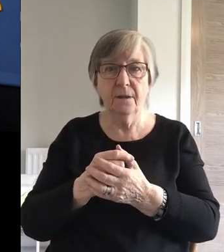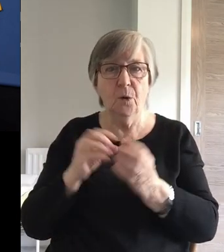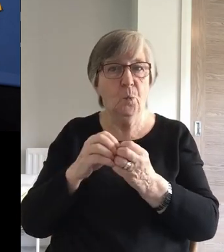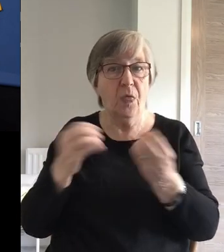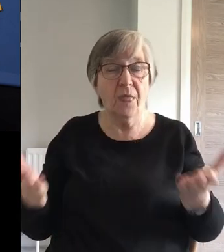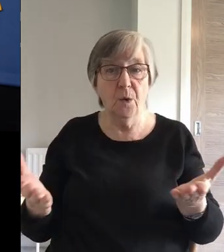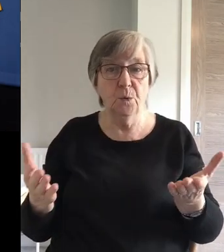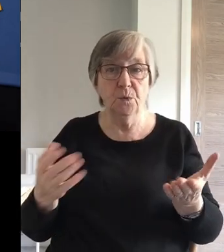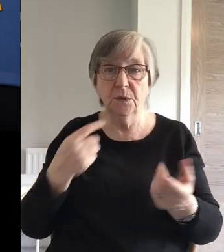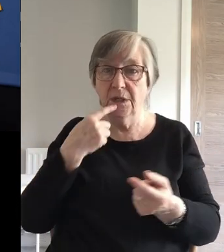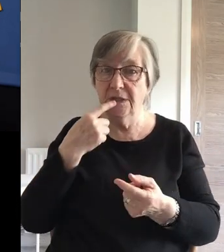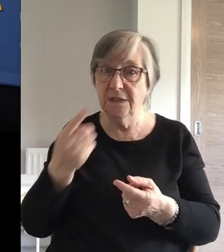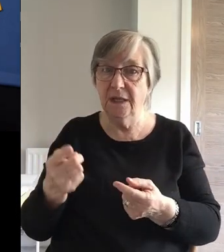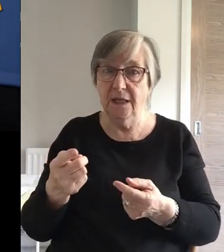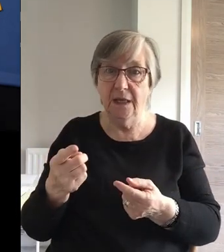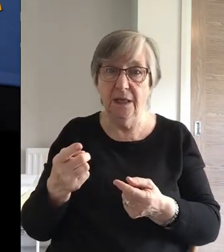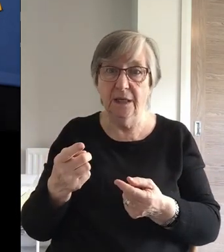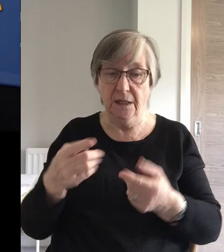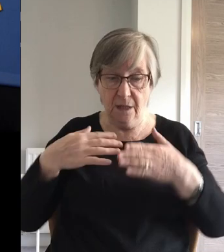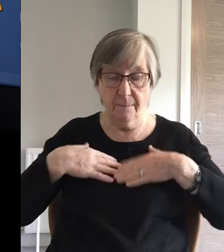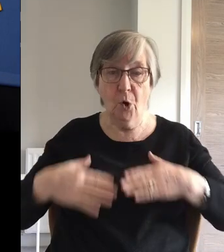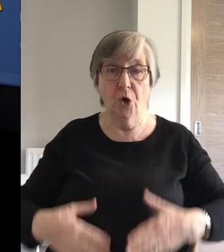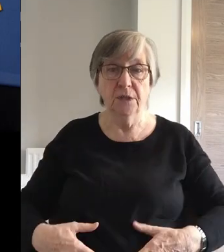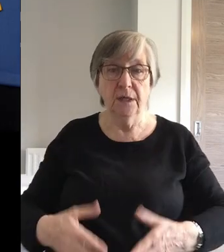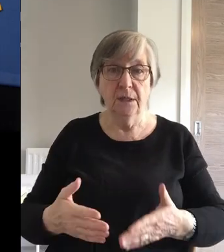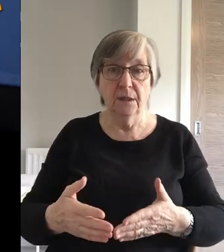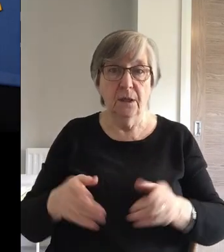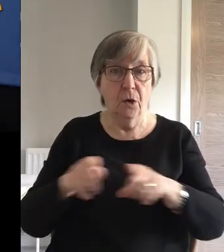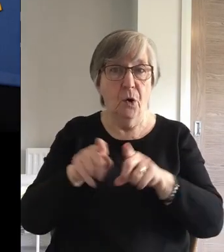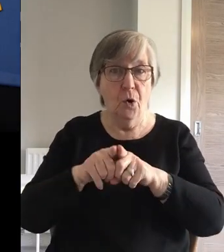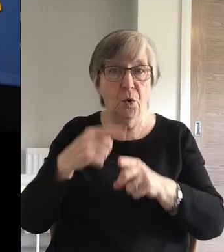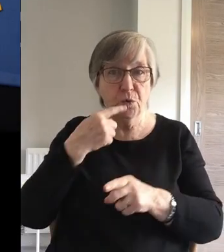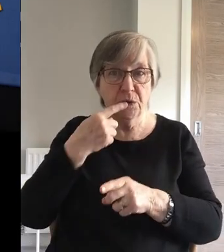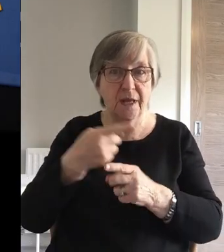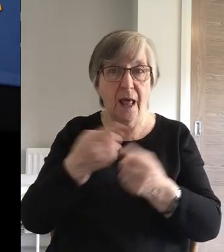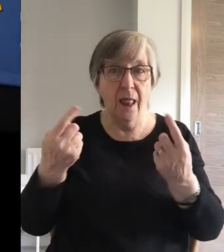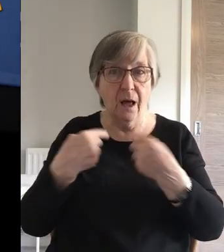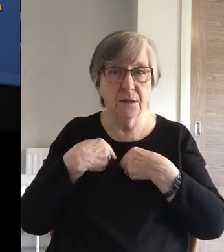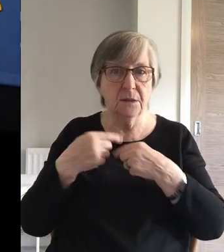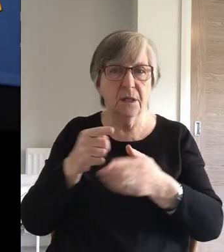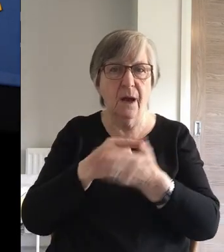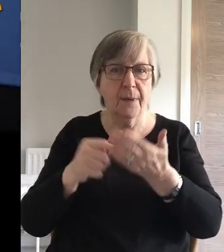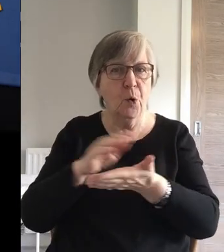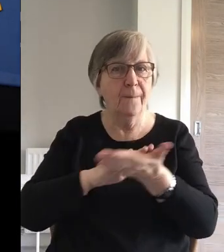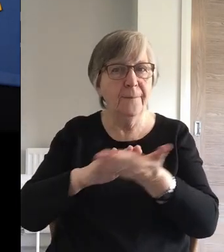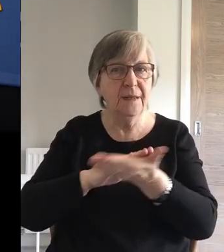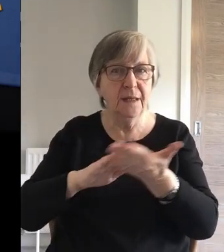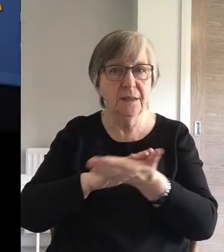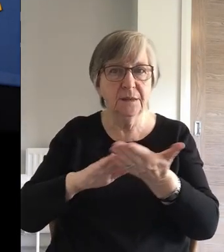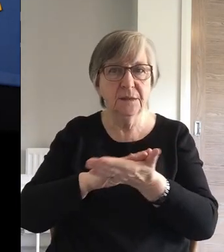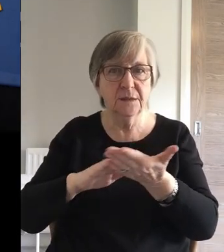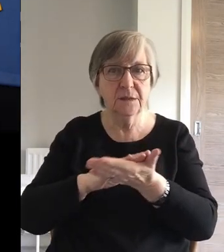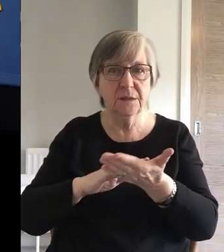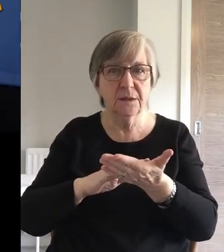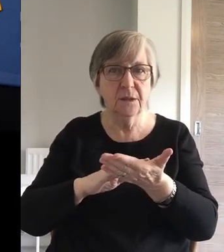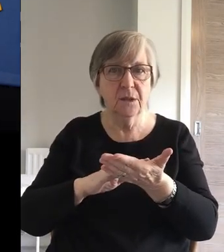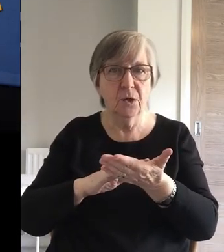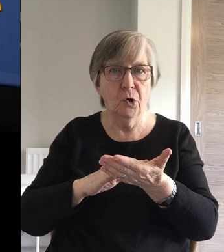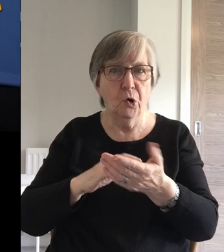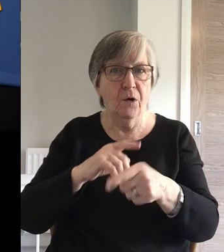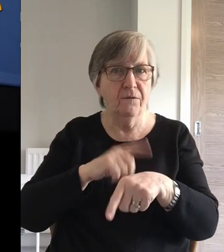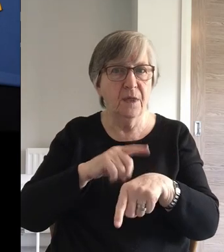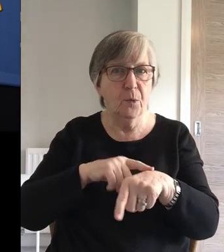Without denying that it's a bodily resurrection, they also point to the meanings of the moment